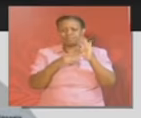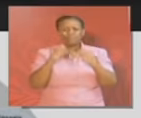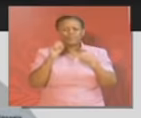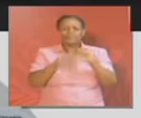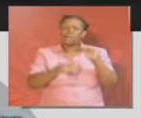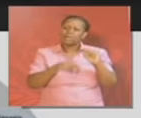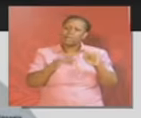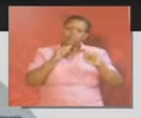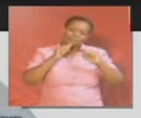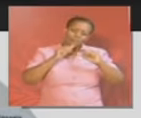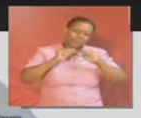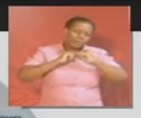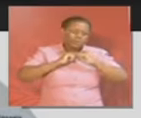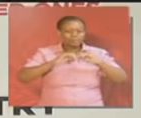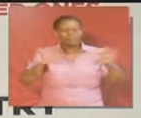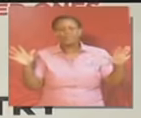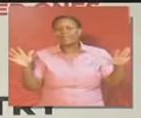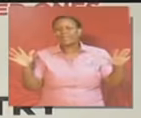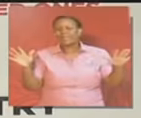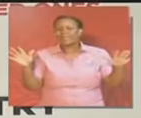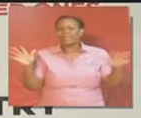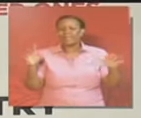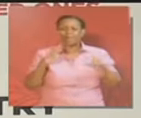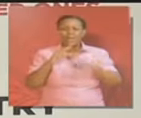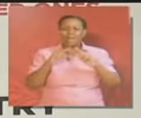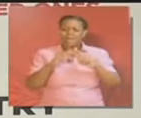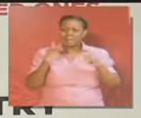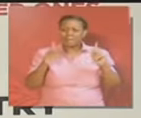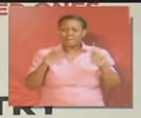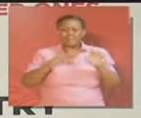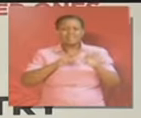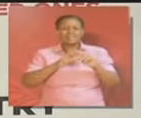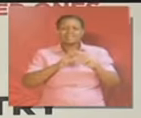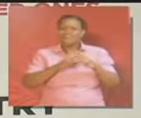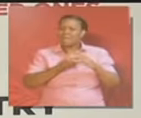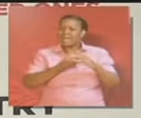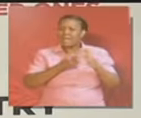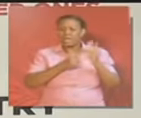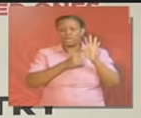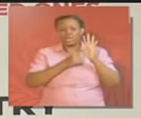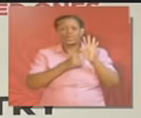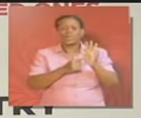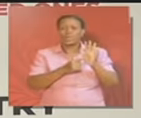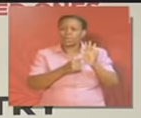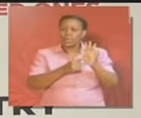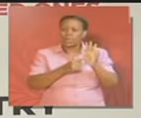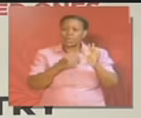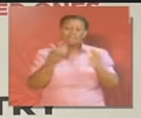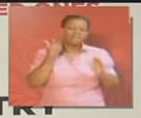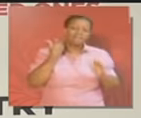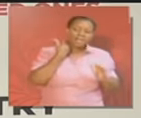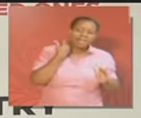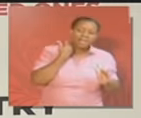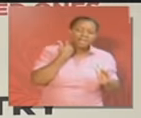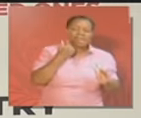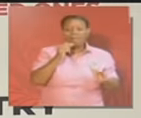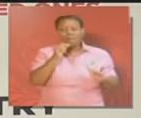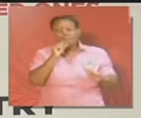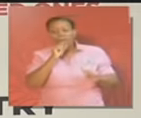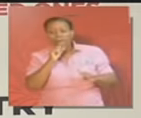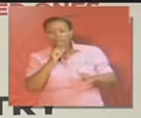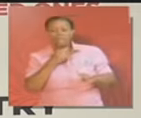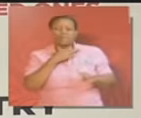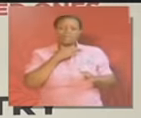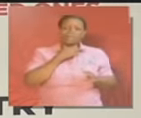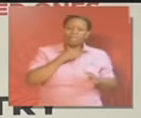start to manifest symptoms, they may be infective for approximately maybe 2 days prior to that. So